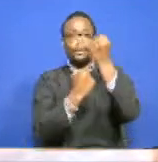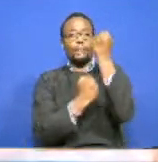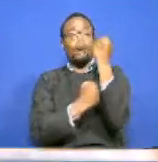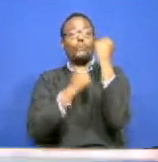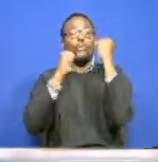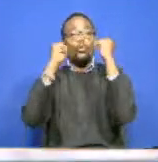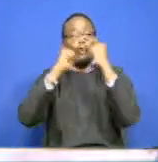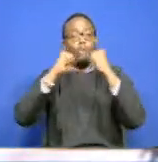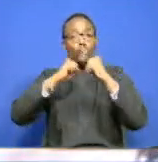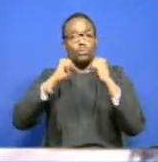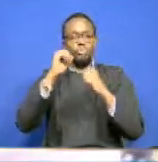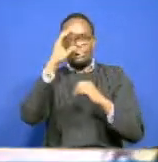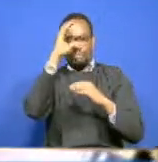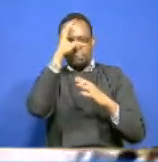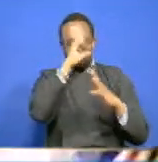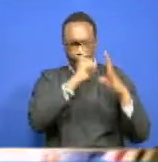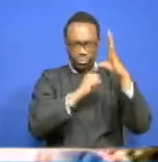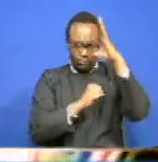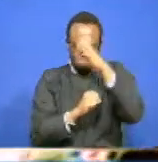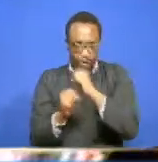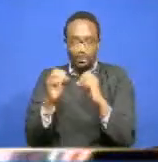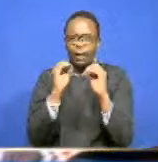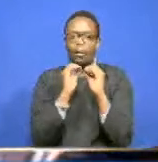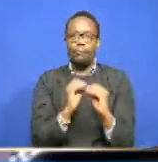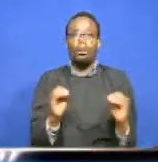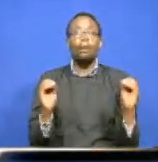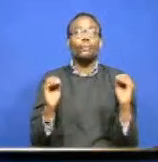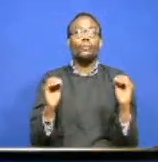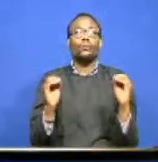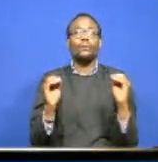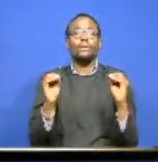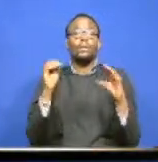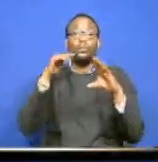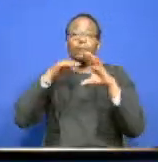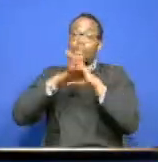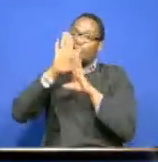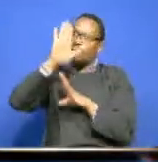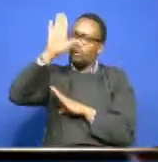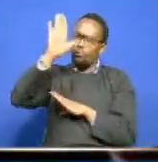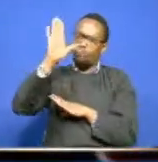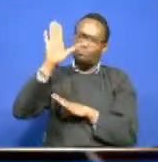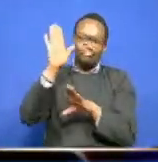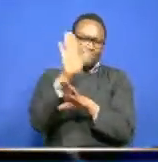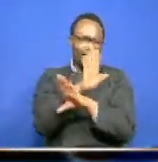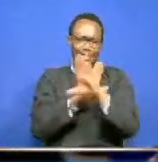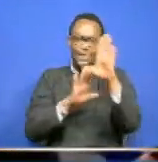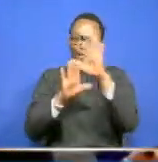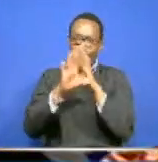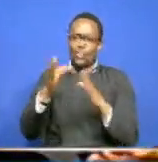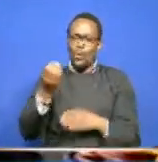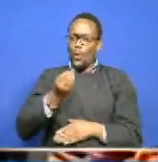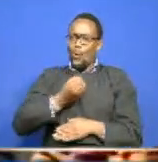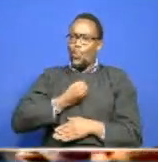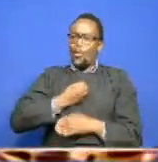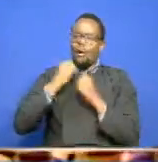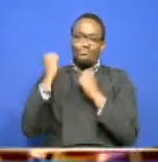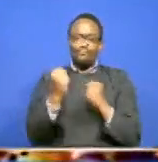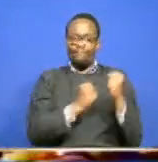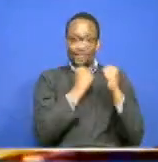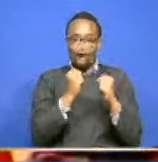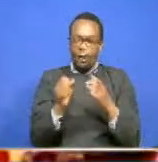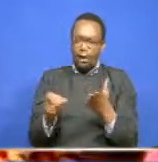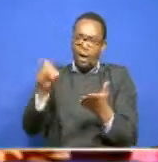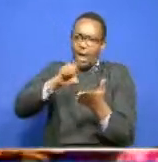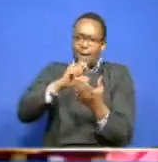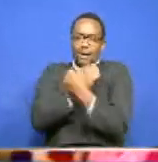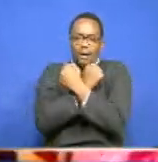will not be lacking in anything. For in you dwells all riches. Strengthen the bond of love